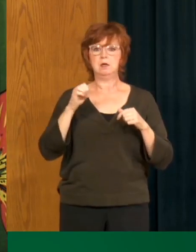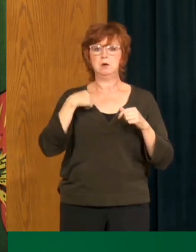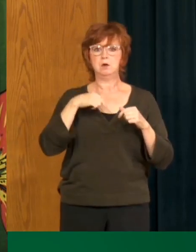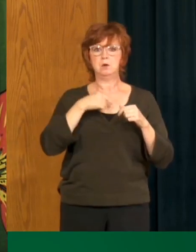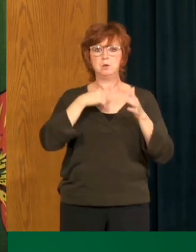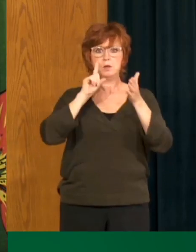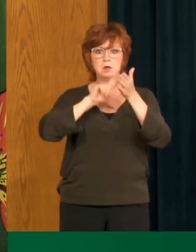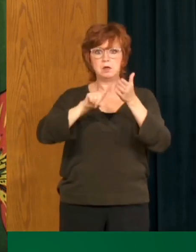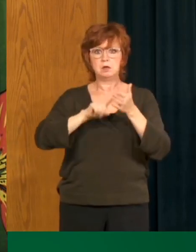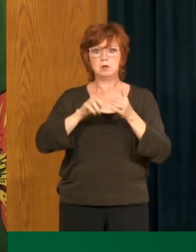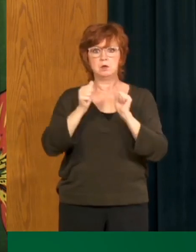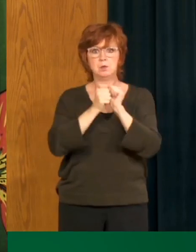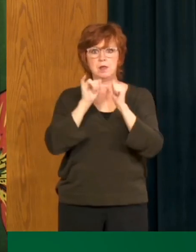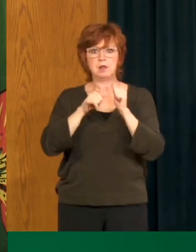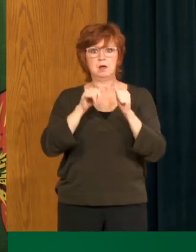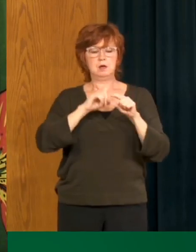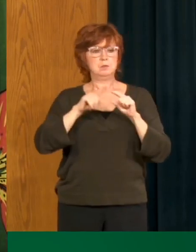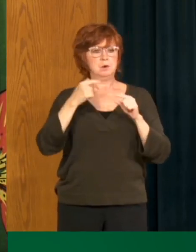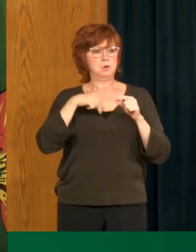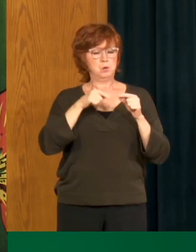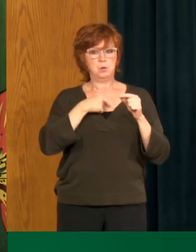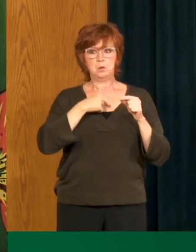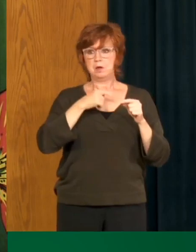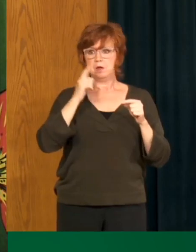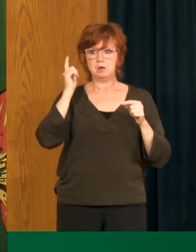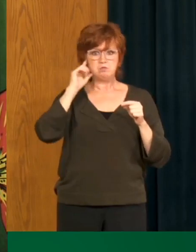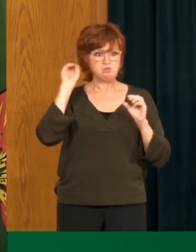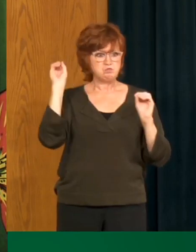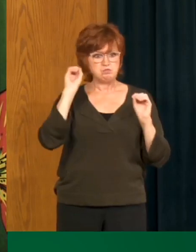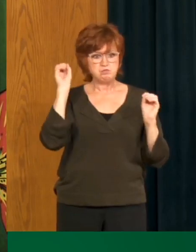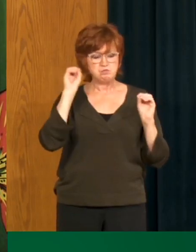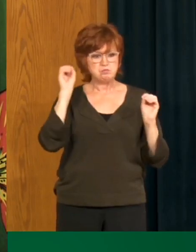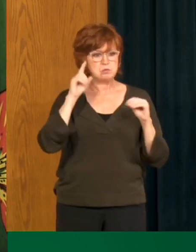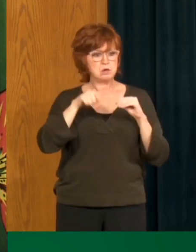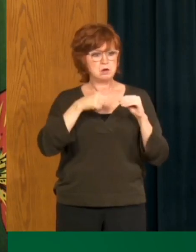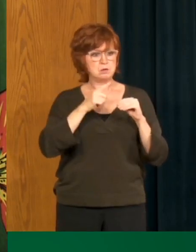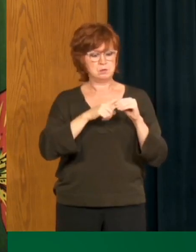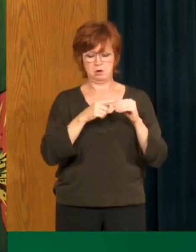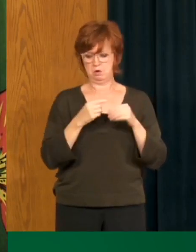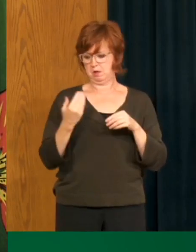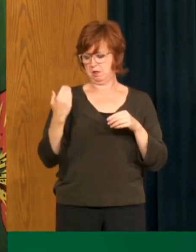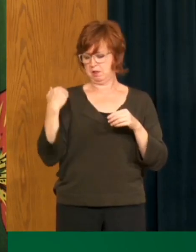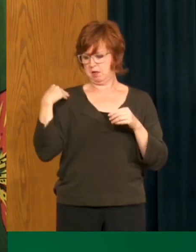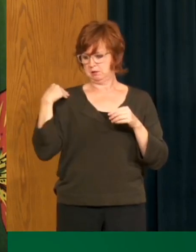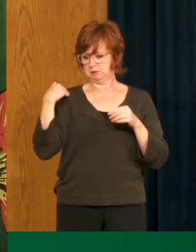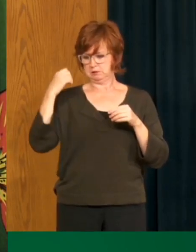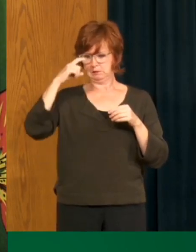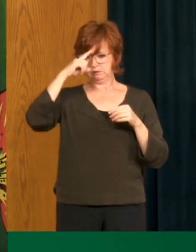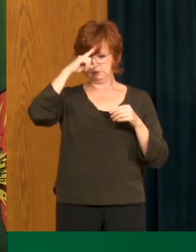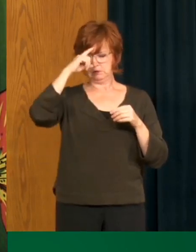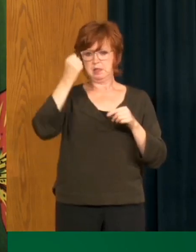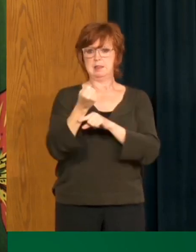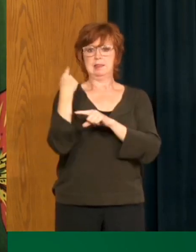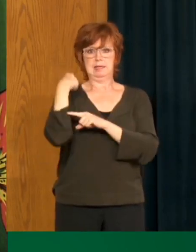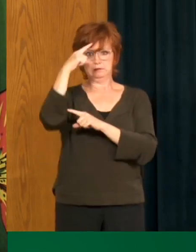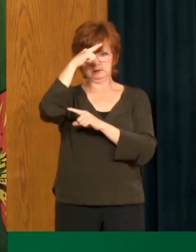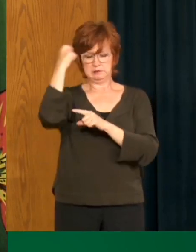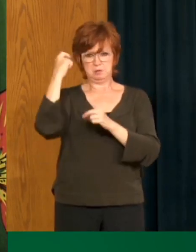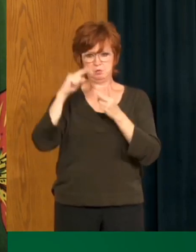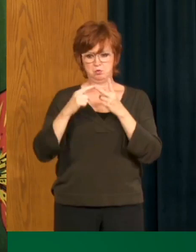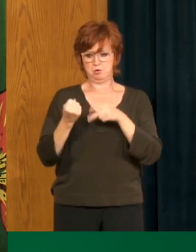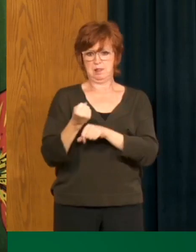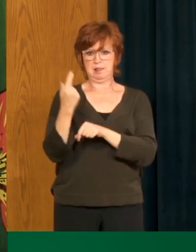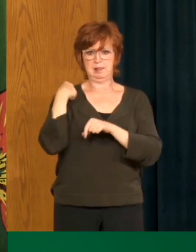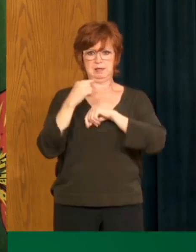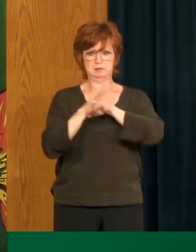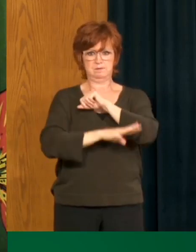has not made a decision on it as of yet. So I would have been aware of it maybe late last summer, early last fall, of the We Wellbeing program in